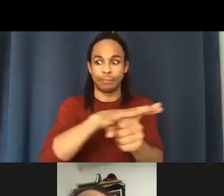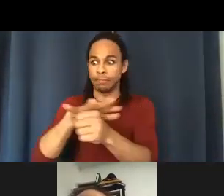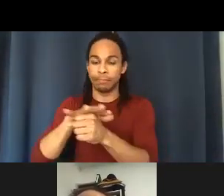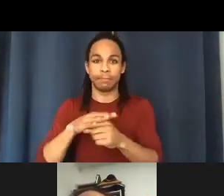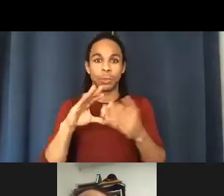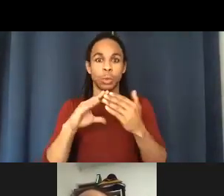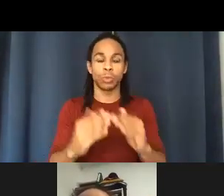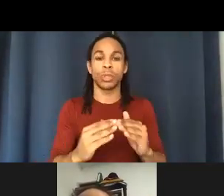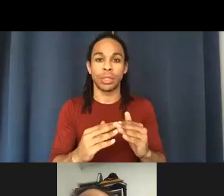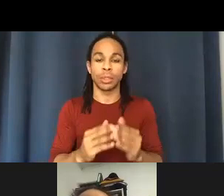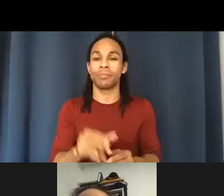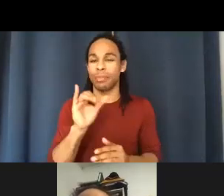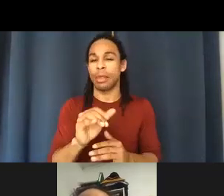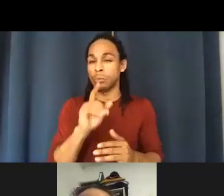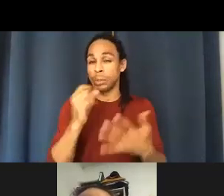medical attention.